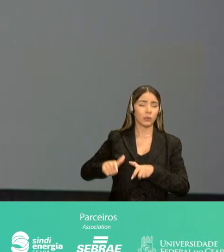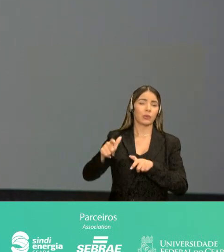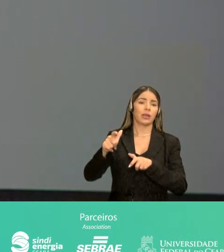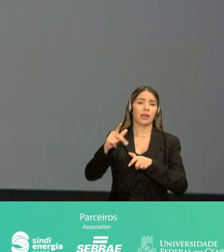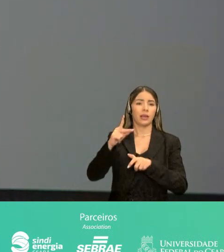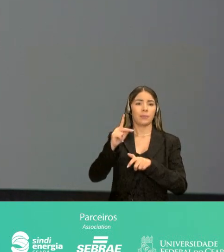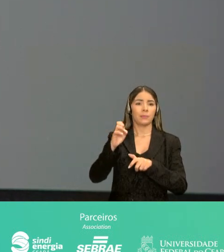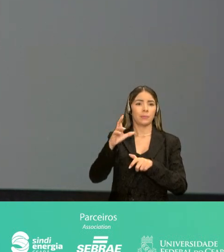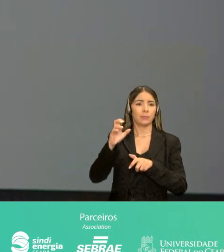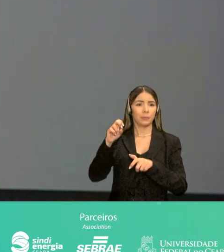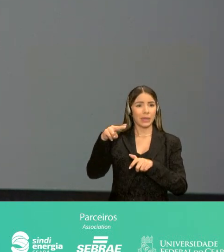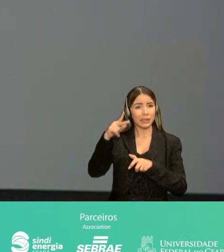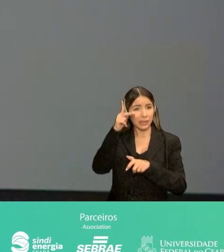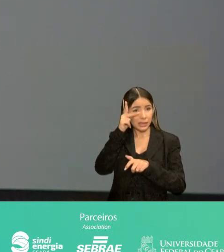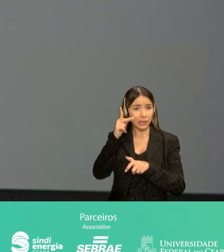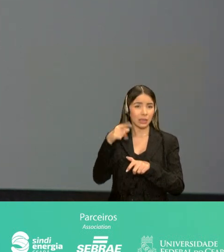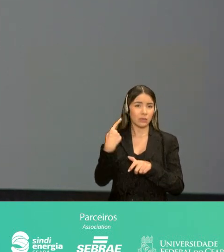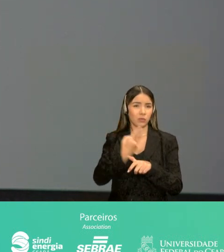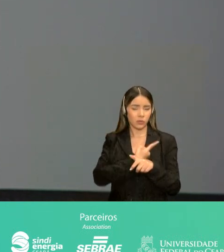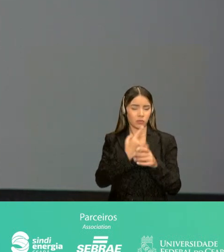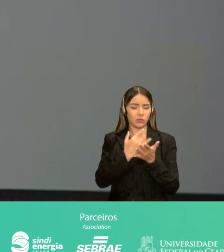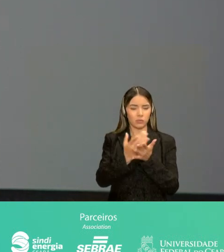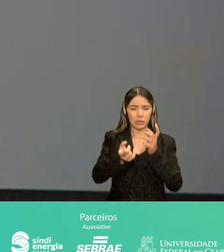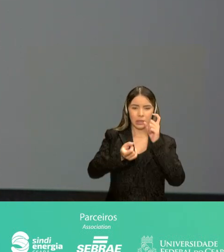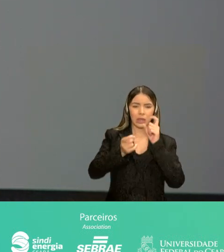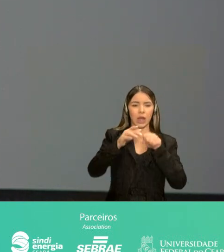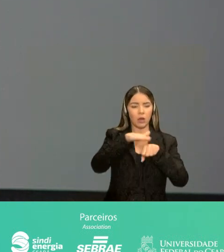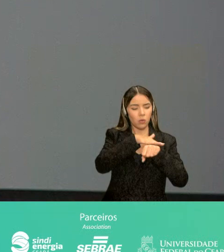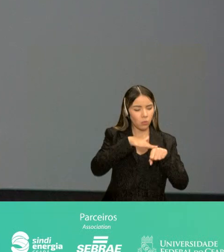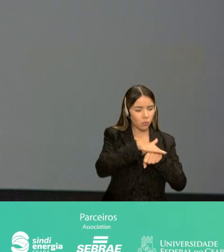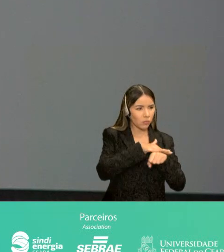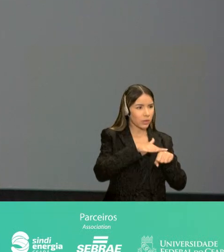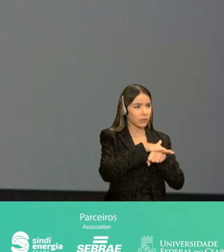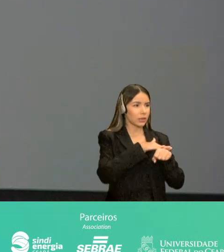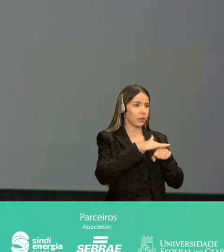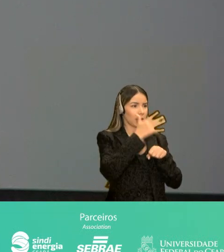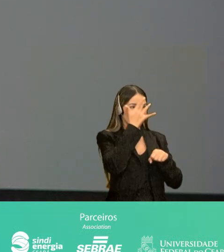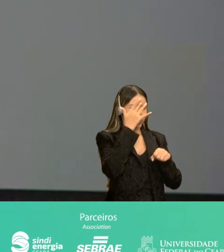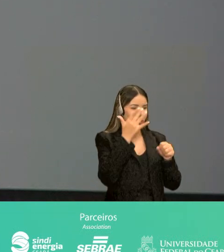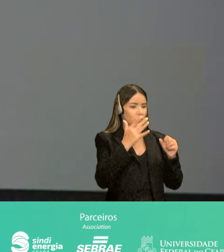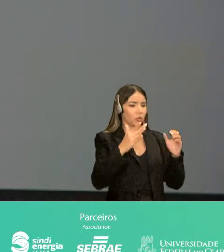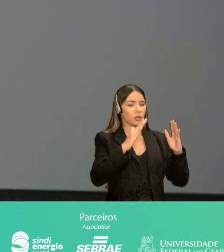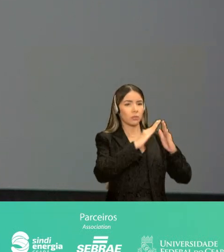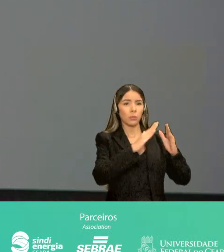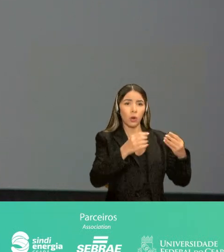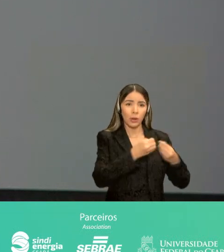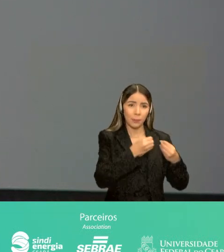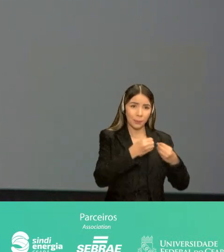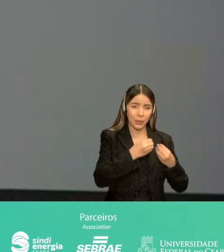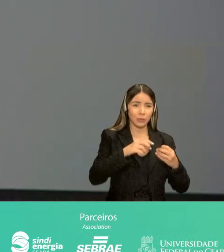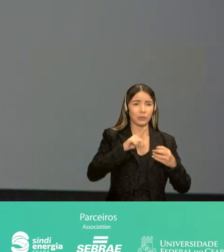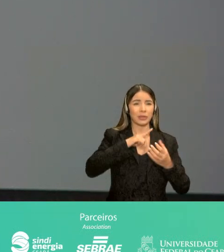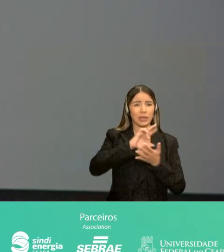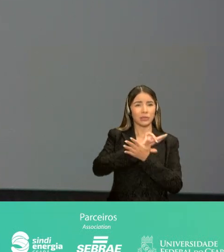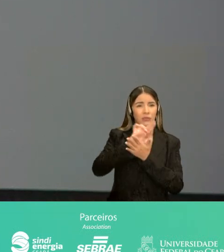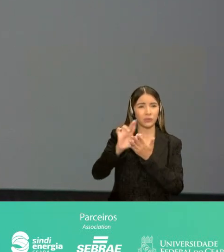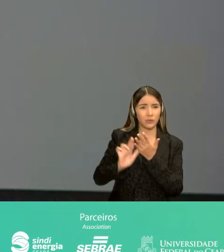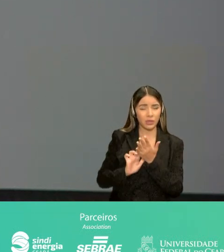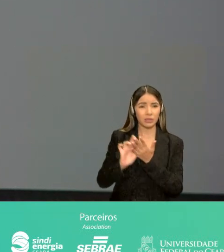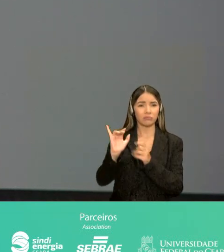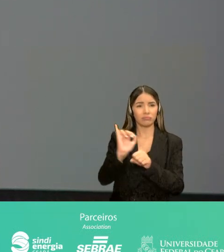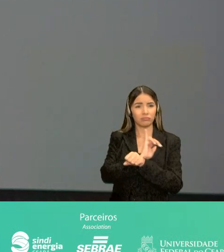have several ways to engage communities, not only in the plants that are